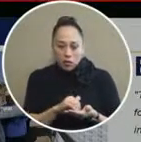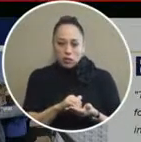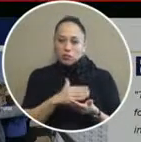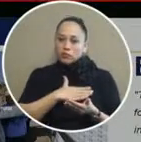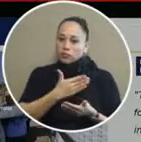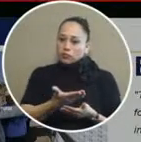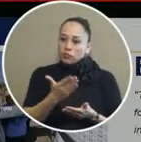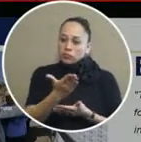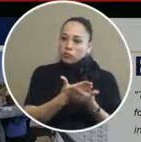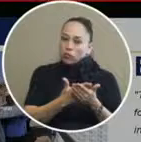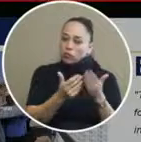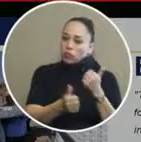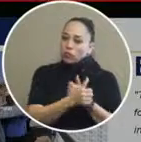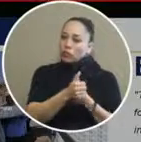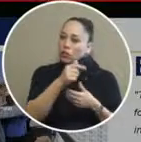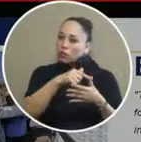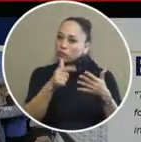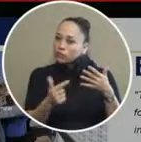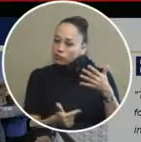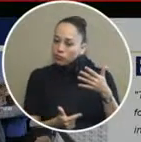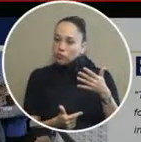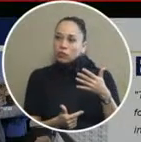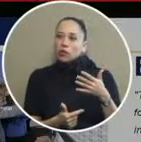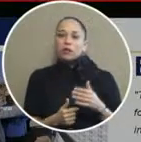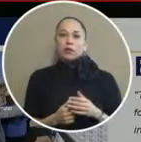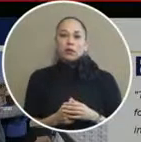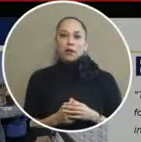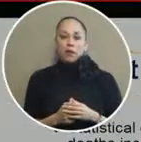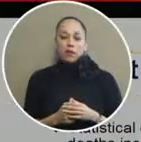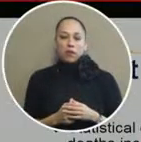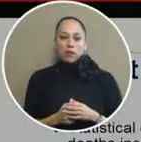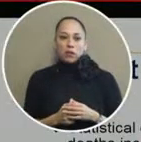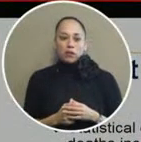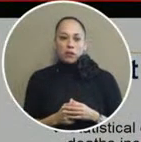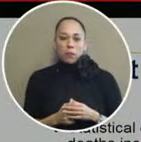mitigated some of their risk factors for that. Next slide.